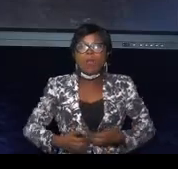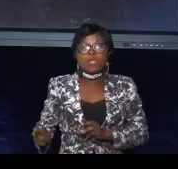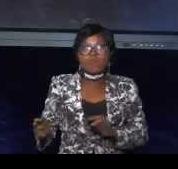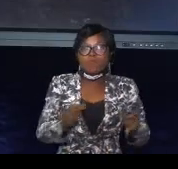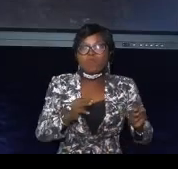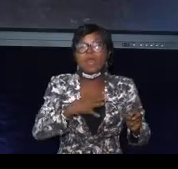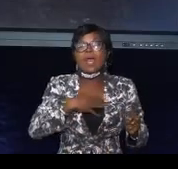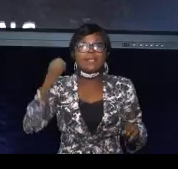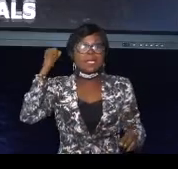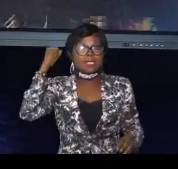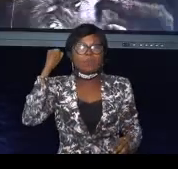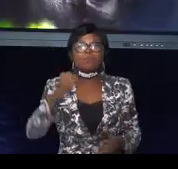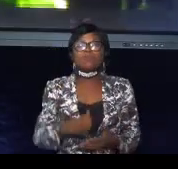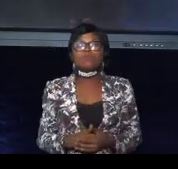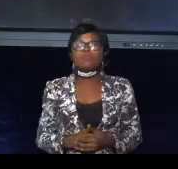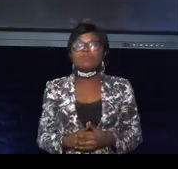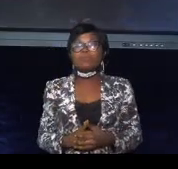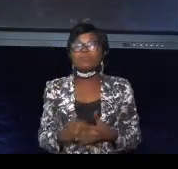the sounds.